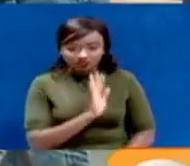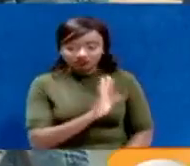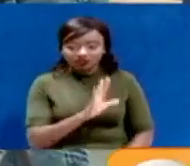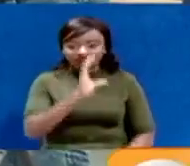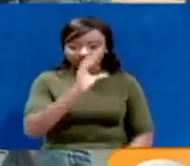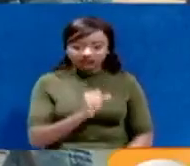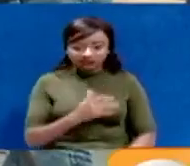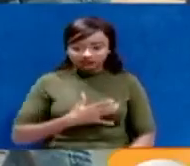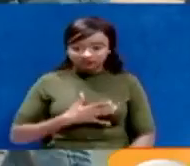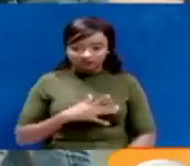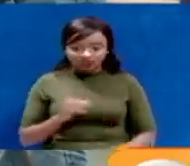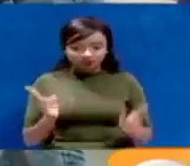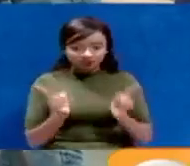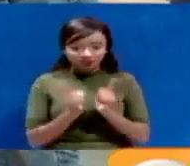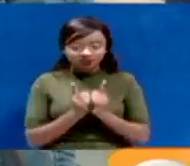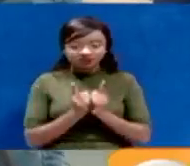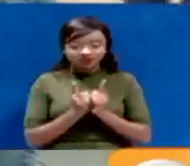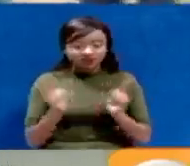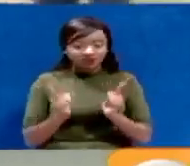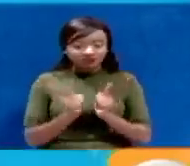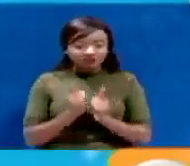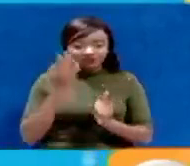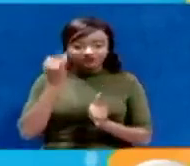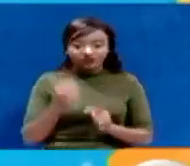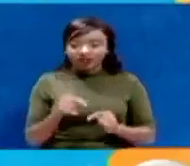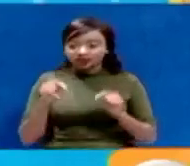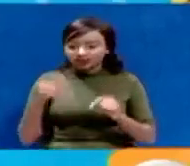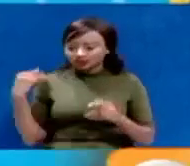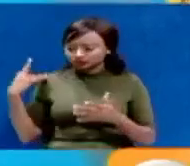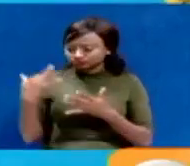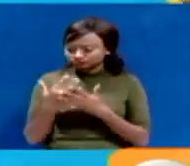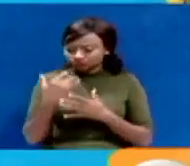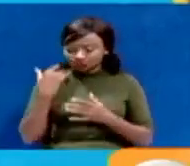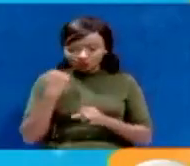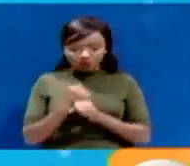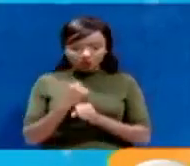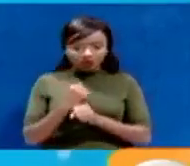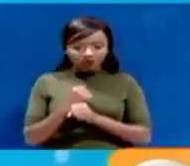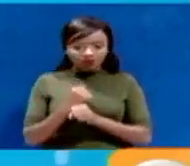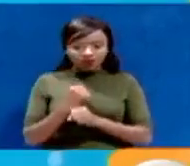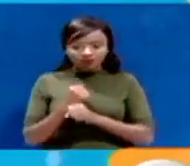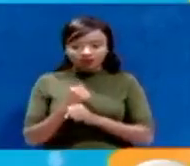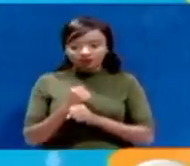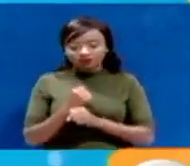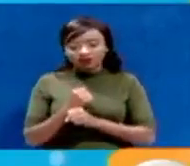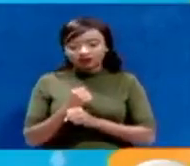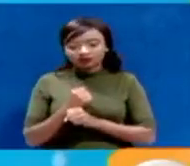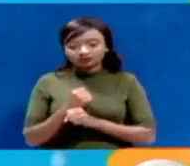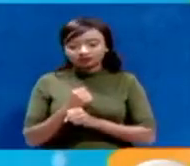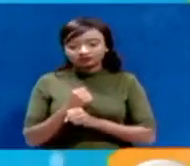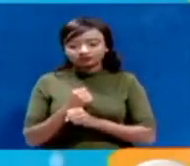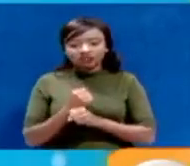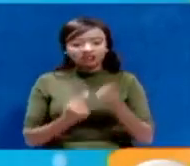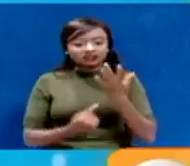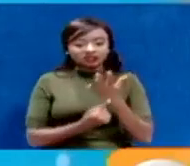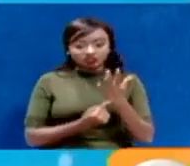Mine will be brief. Really, during these 100 days, we have seen the use of technology increase